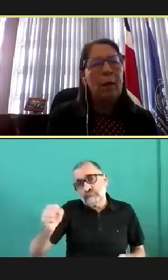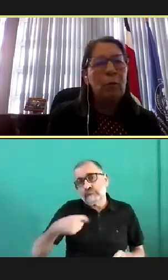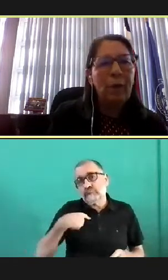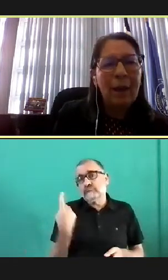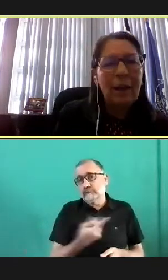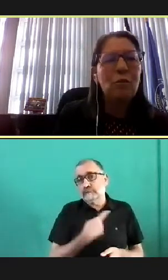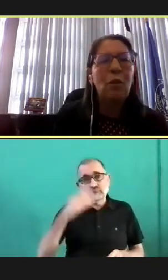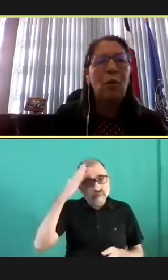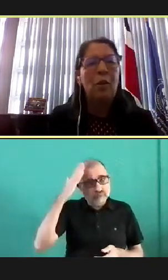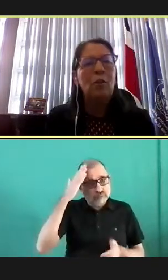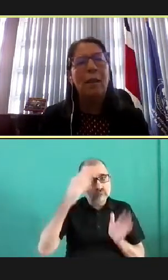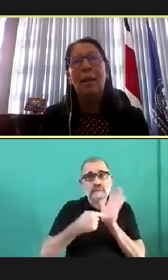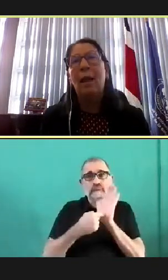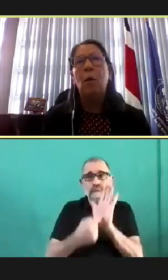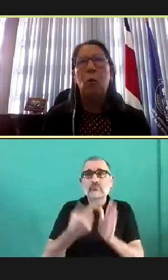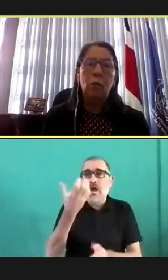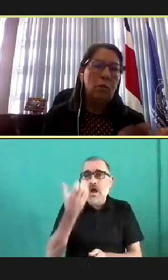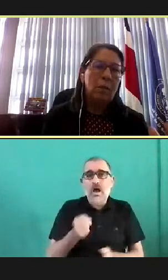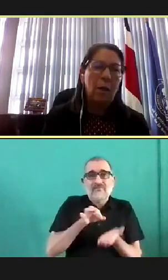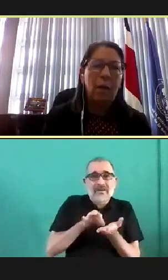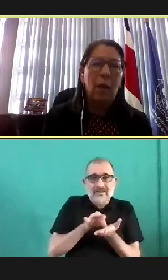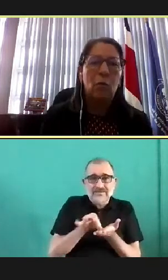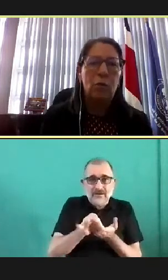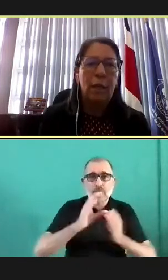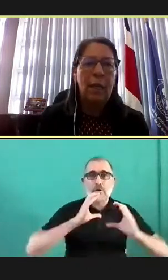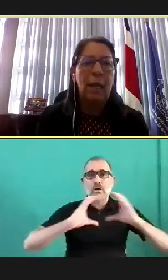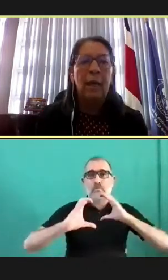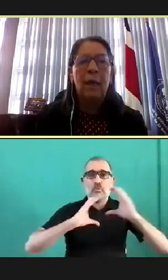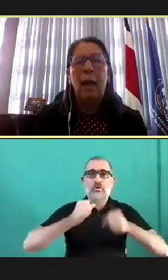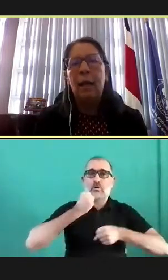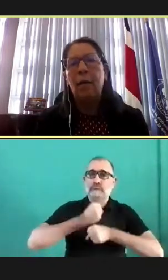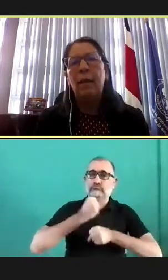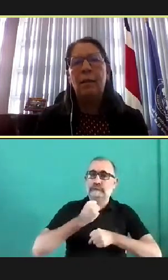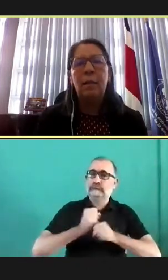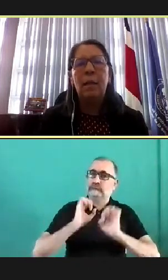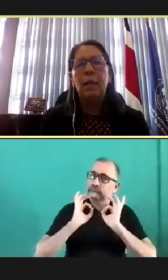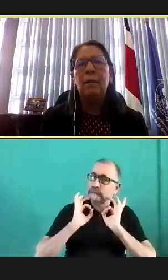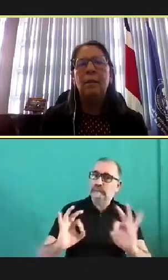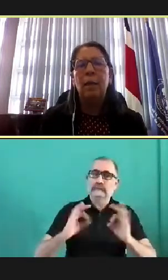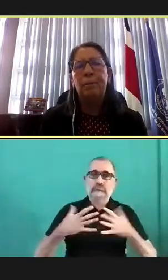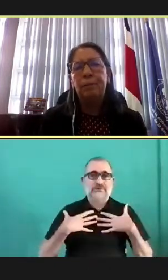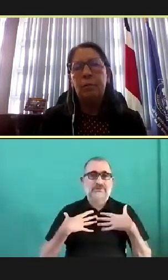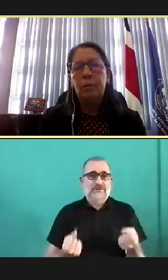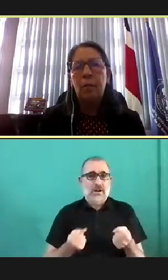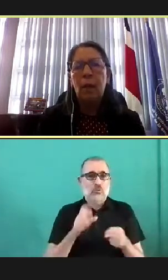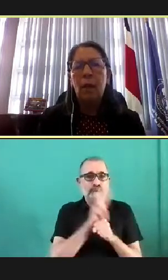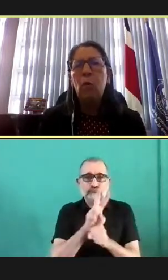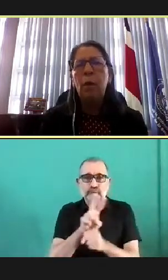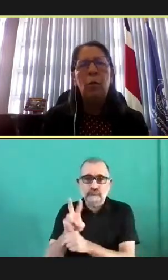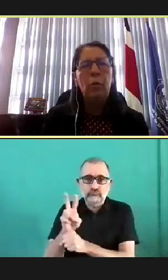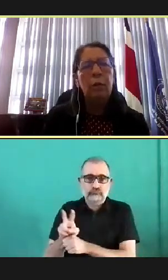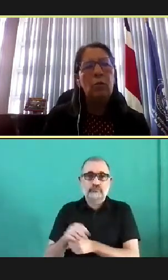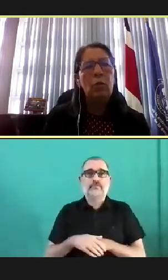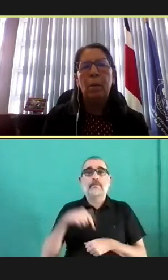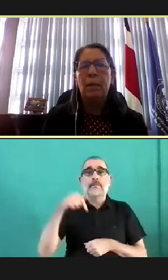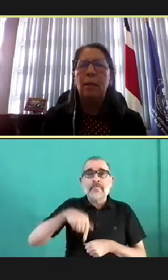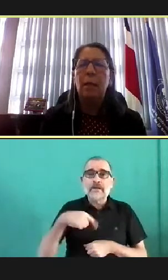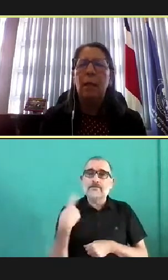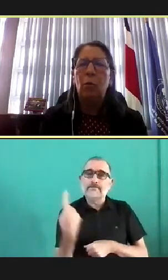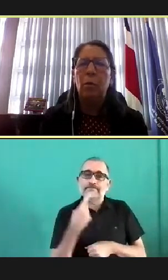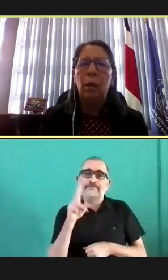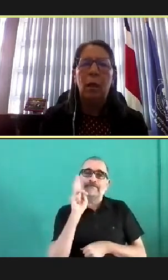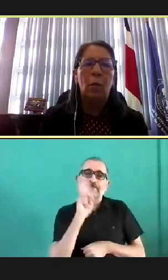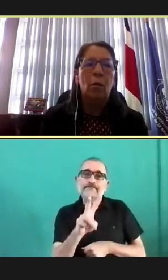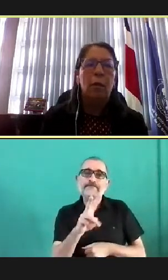Now, looking at the financial situation, the OECD has recently